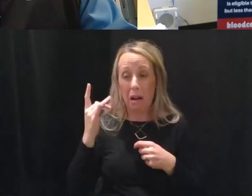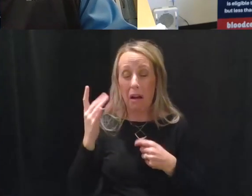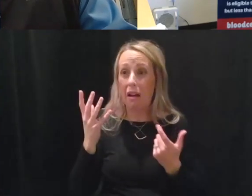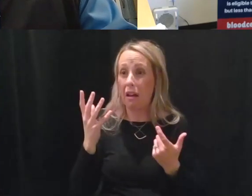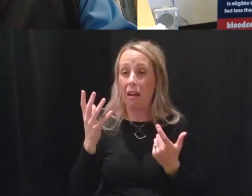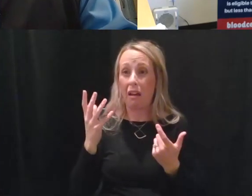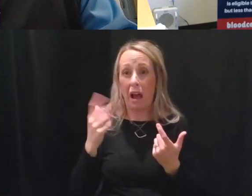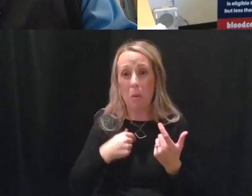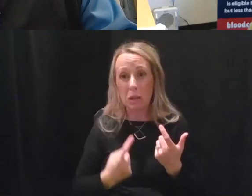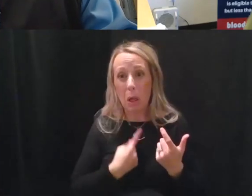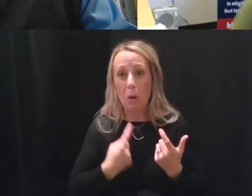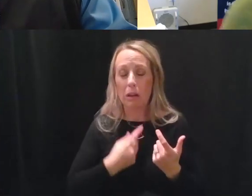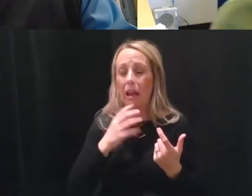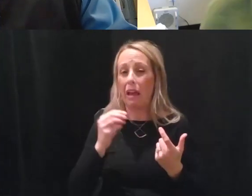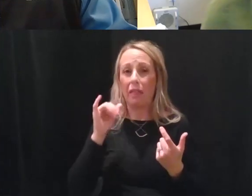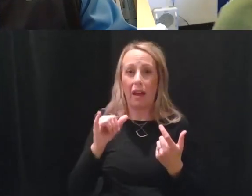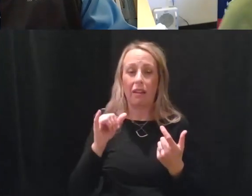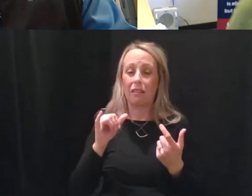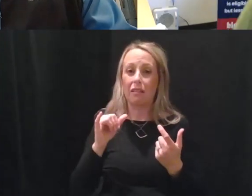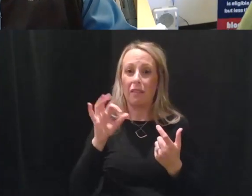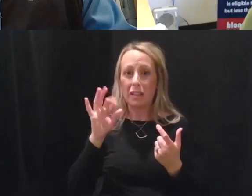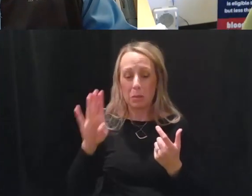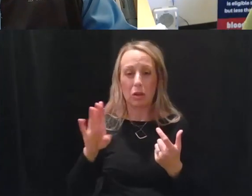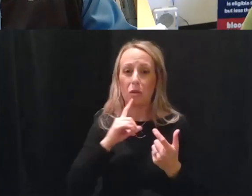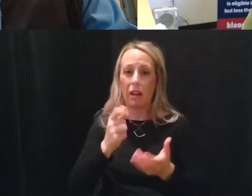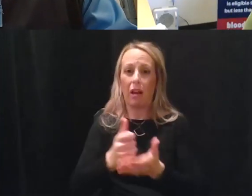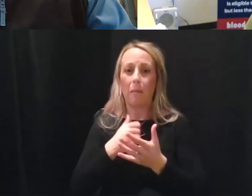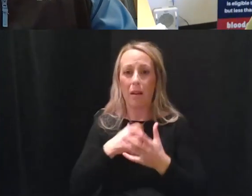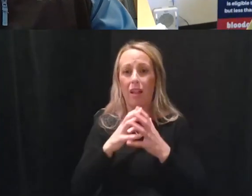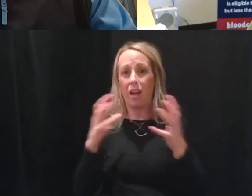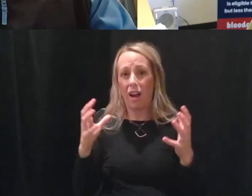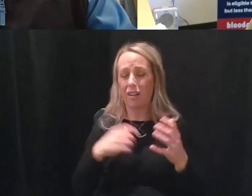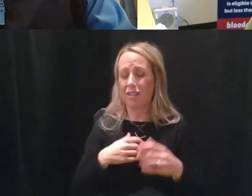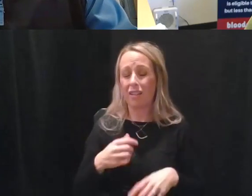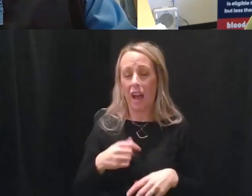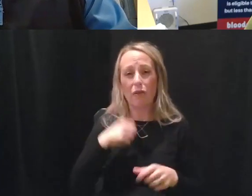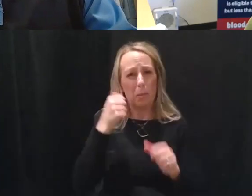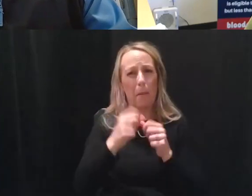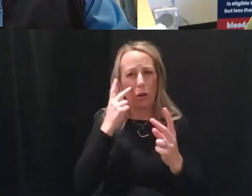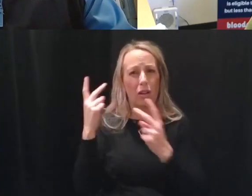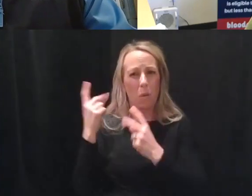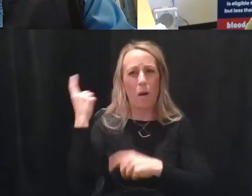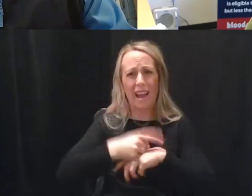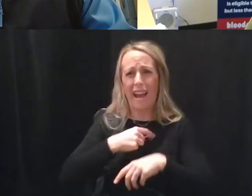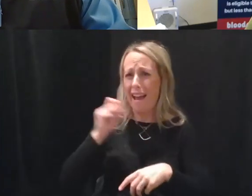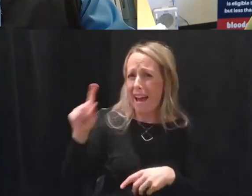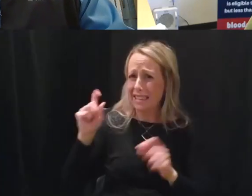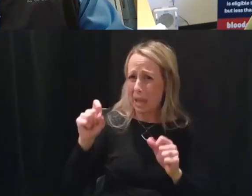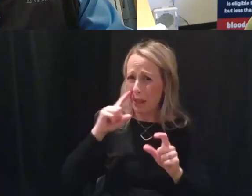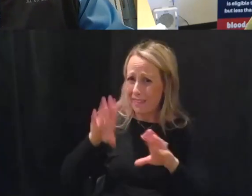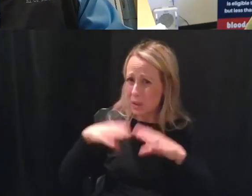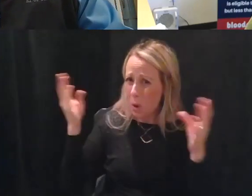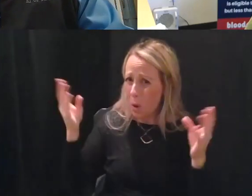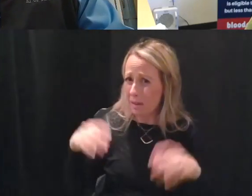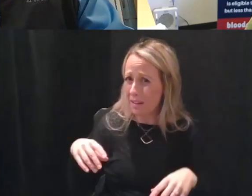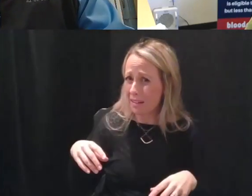lonely place. The one day I go, can we just leave the door open so I can feel like there's life going on? She goes, no, the door